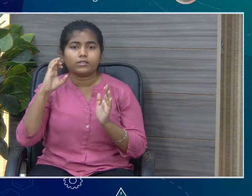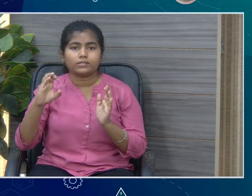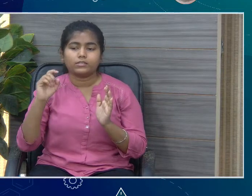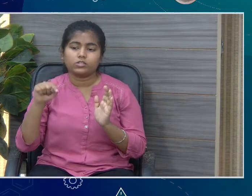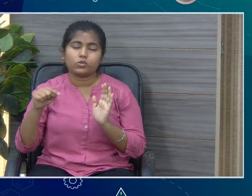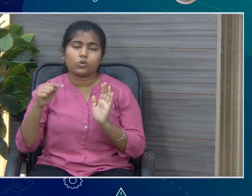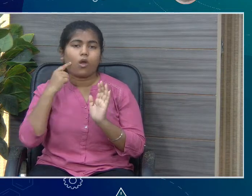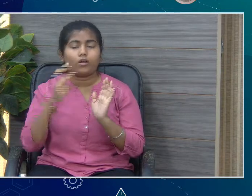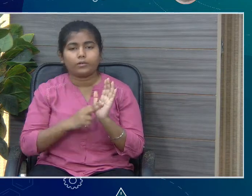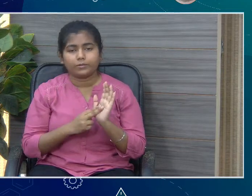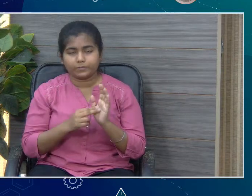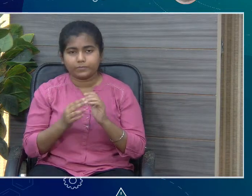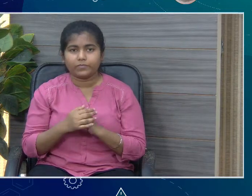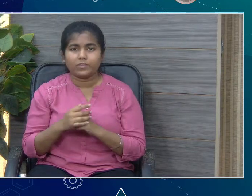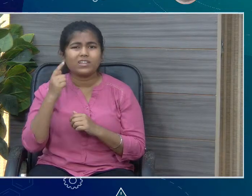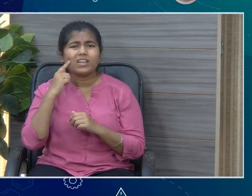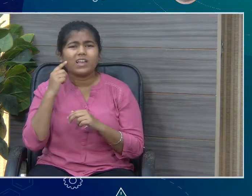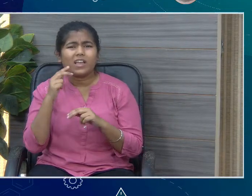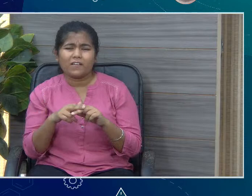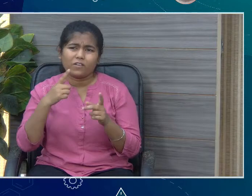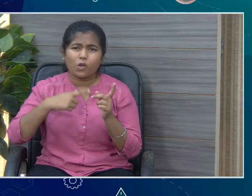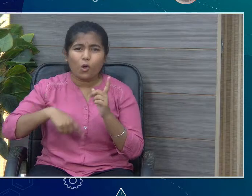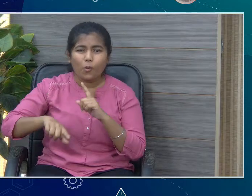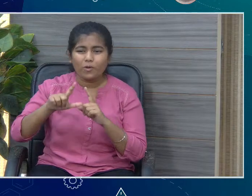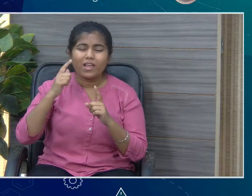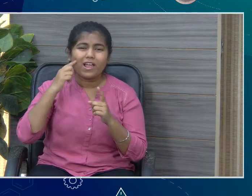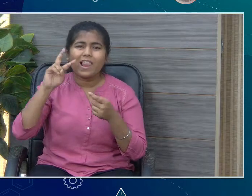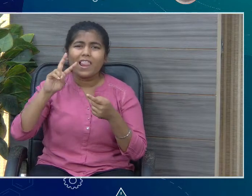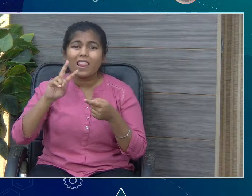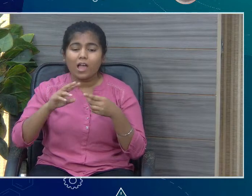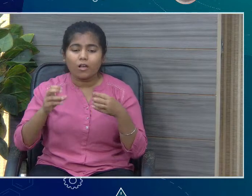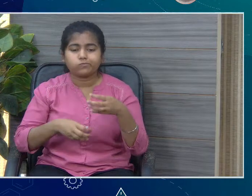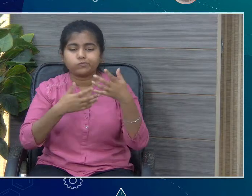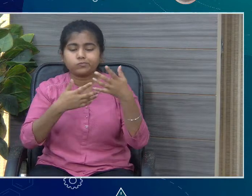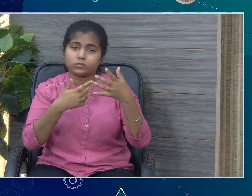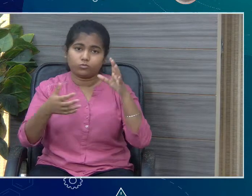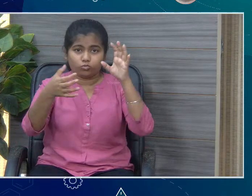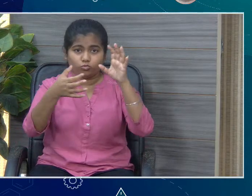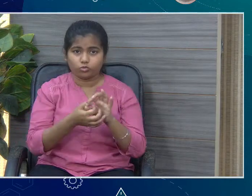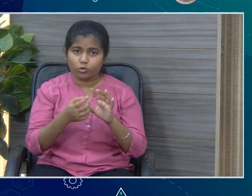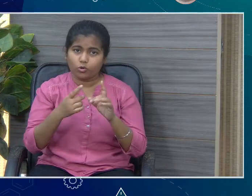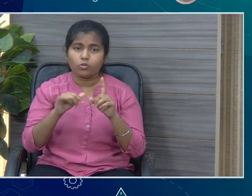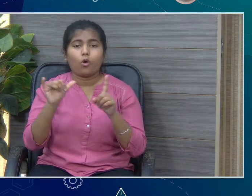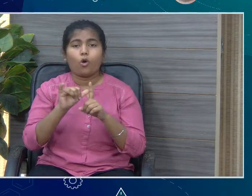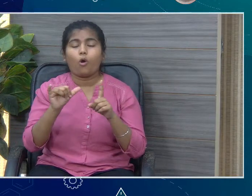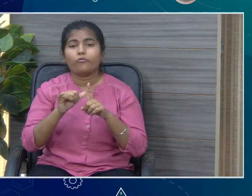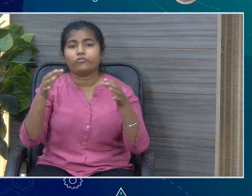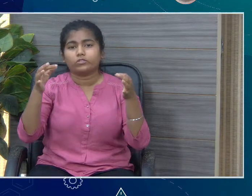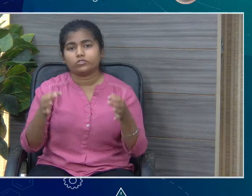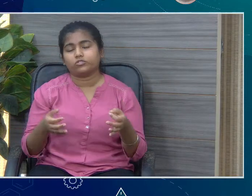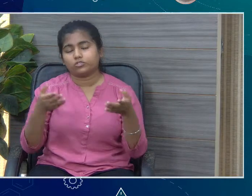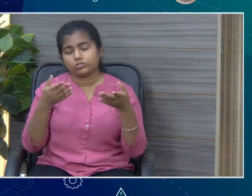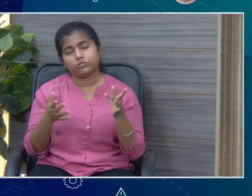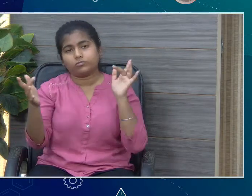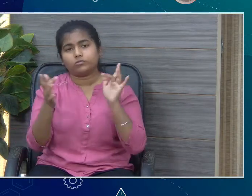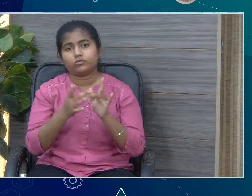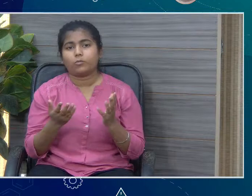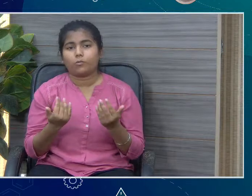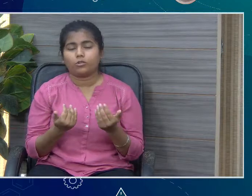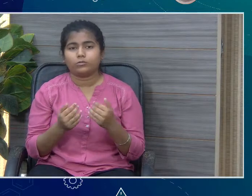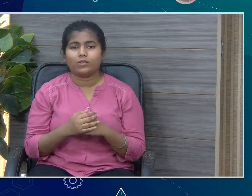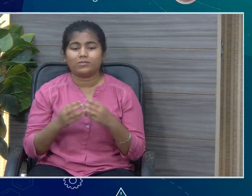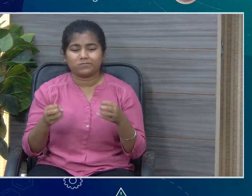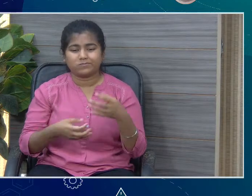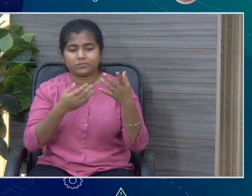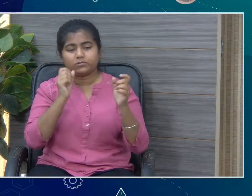dth.class5th@cit.nic.in. And in case you have joined us through our live streaming, that means you are on our NCERT official YouTube channel. Go to the live chat box and